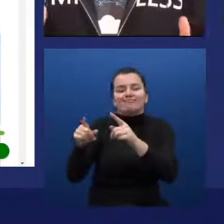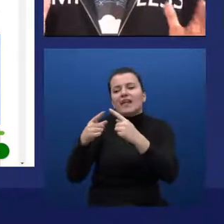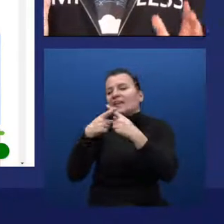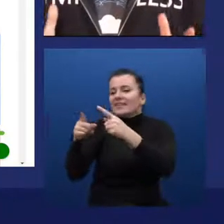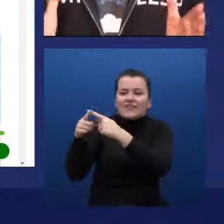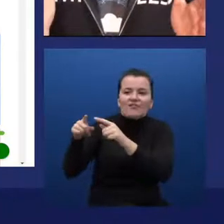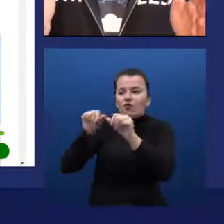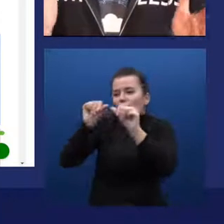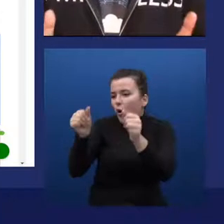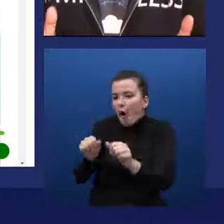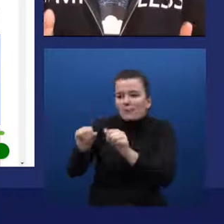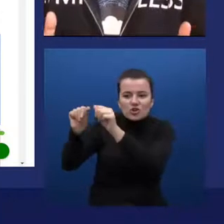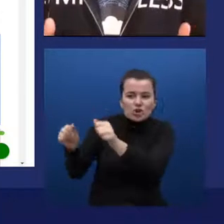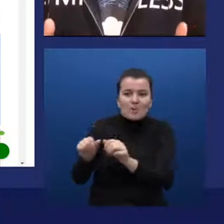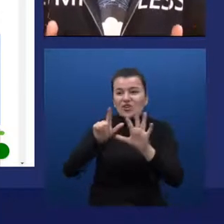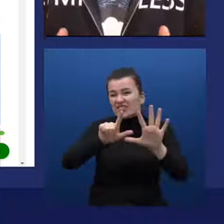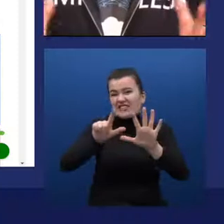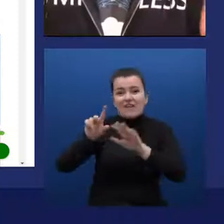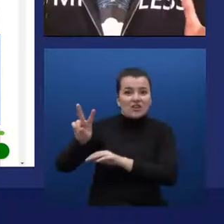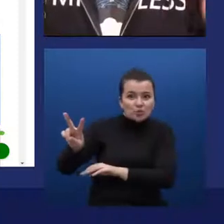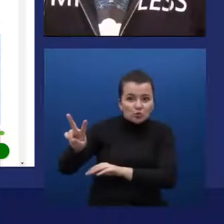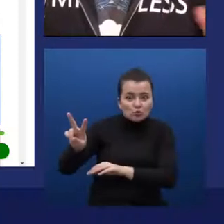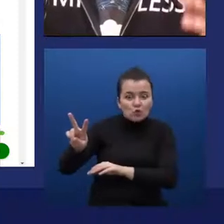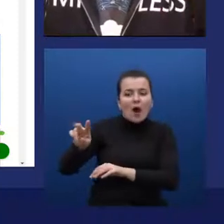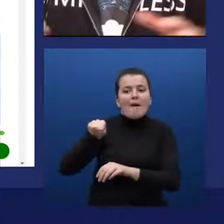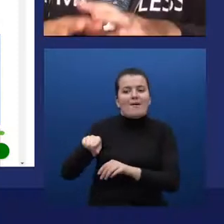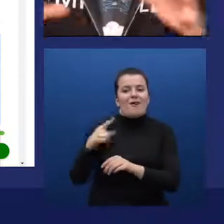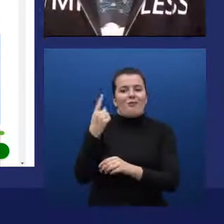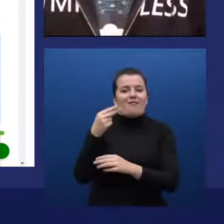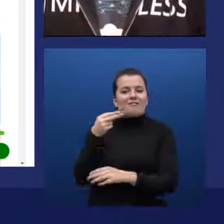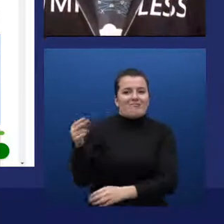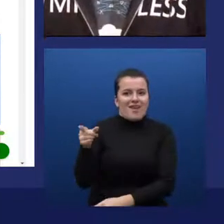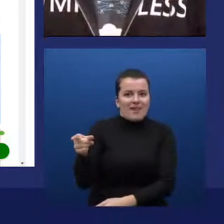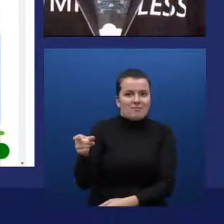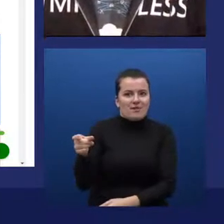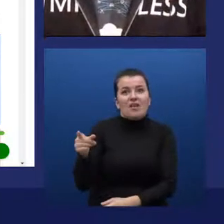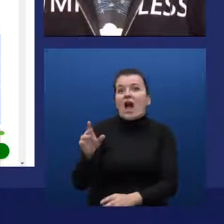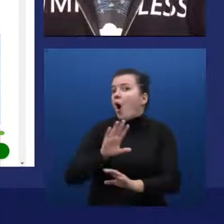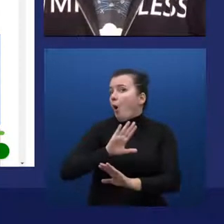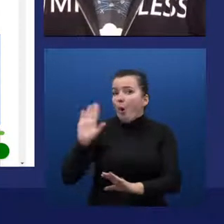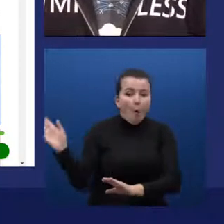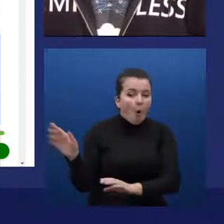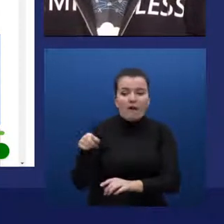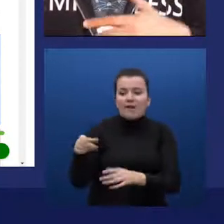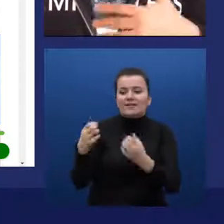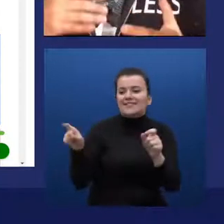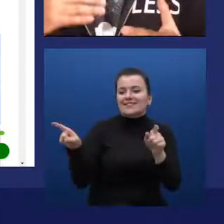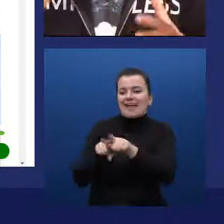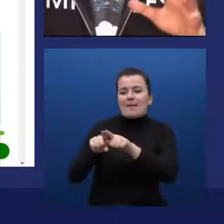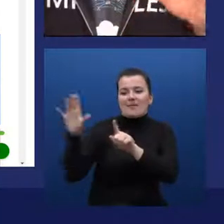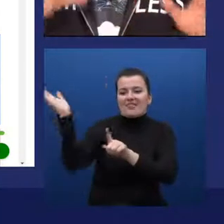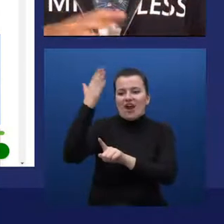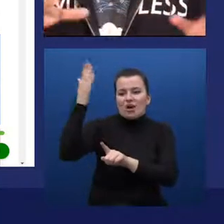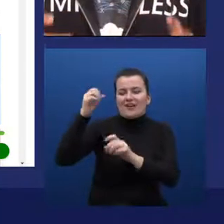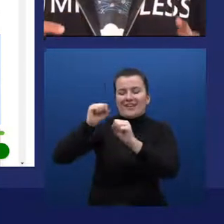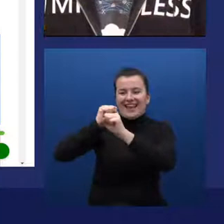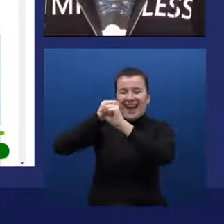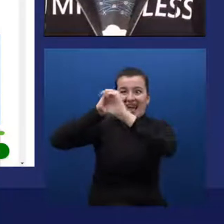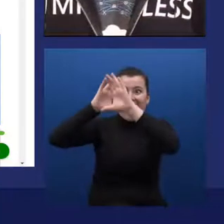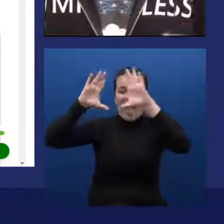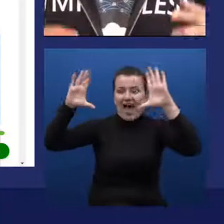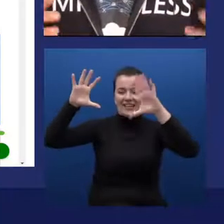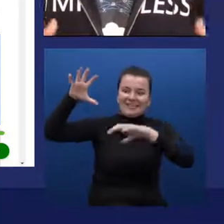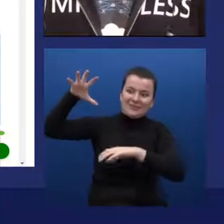72 objects that we're trying to recognize in a bright, sunny, you know, lit up environment, right? So it's totally